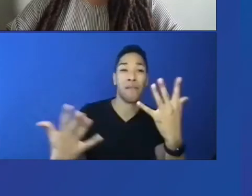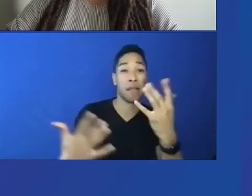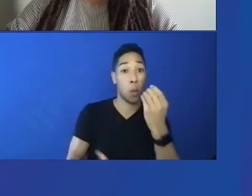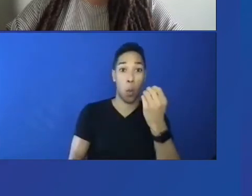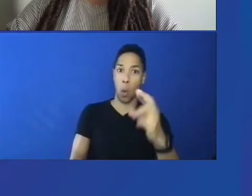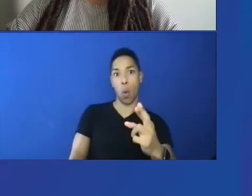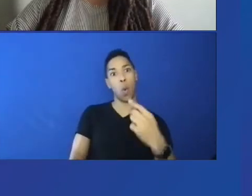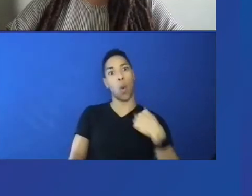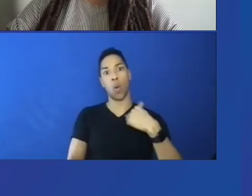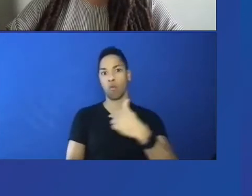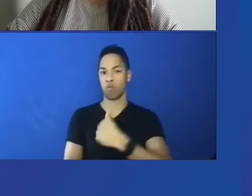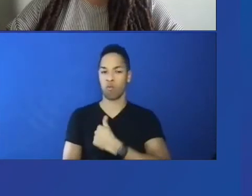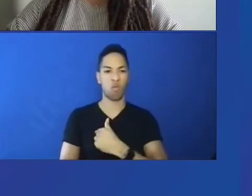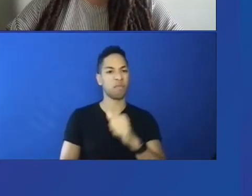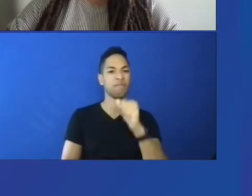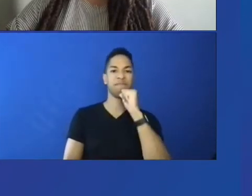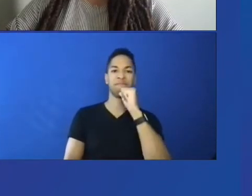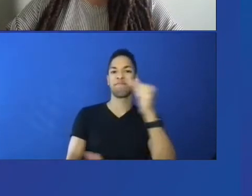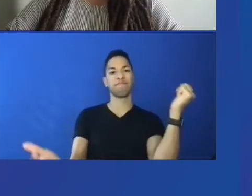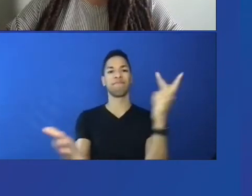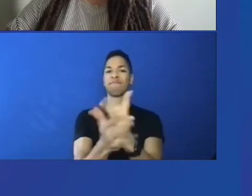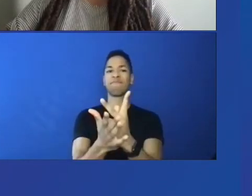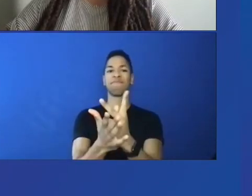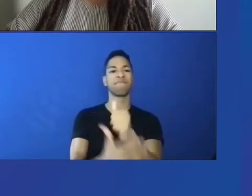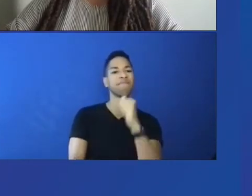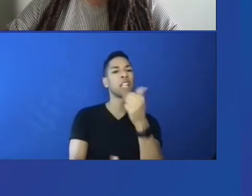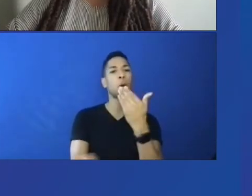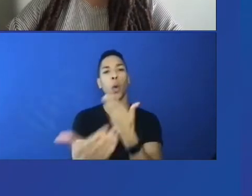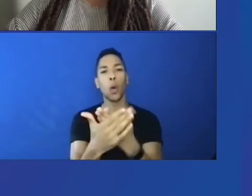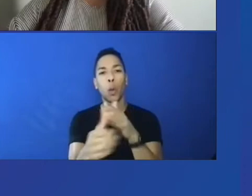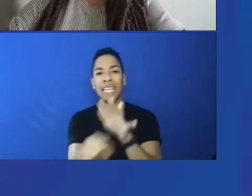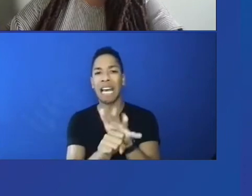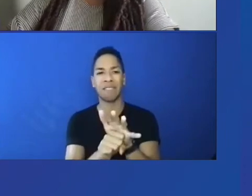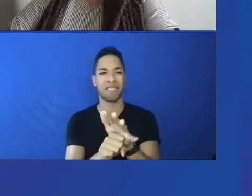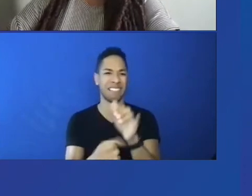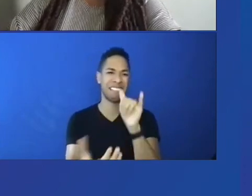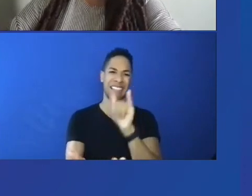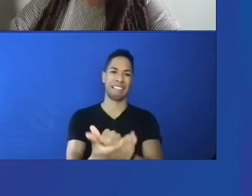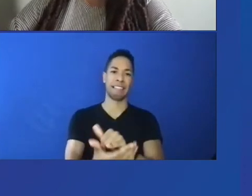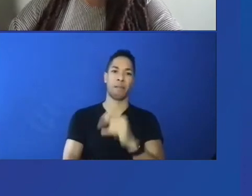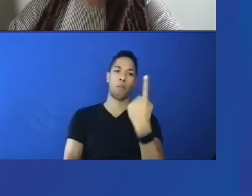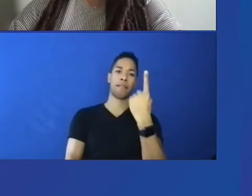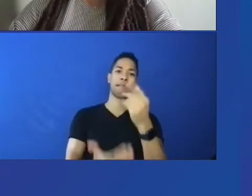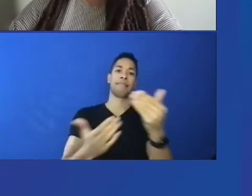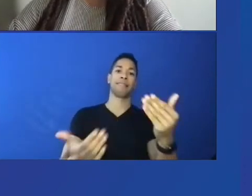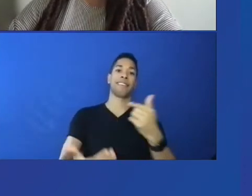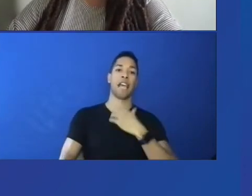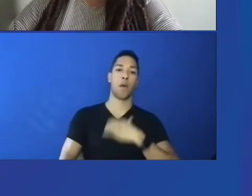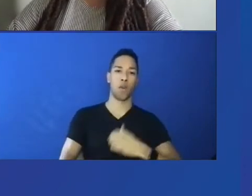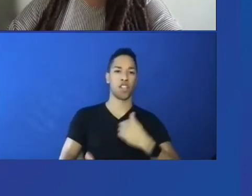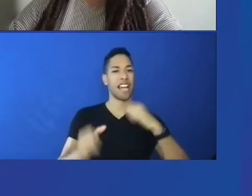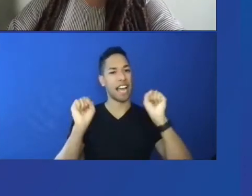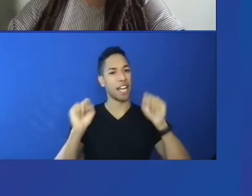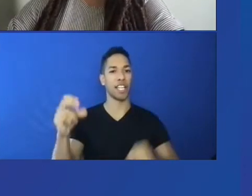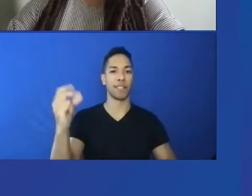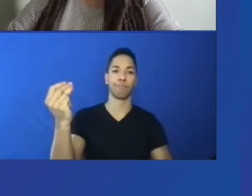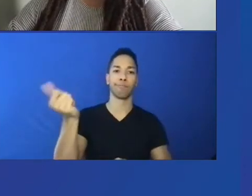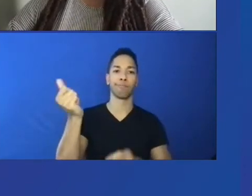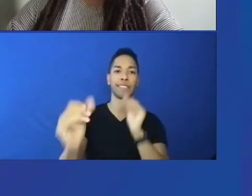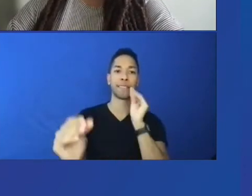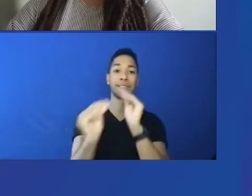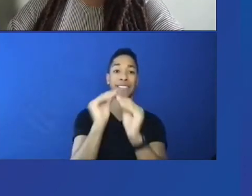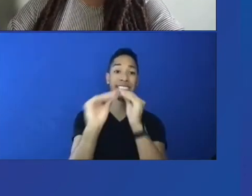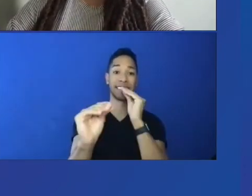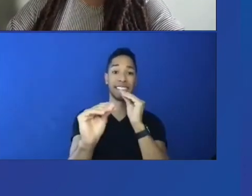we're somehow invalidated is the thing that I wish I could fix the fastest.